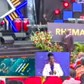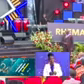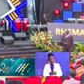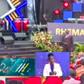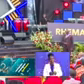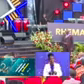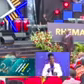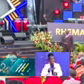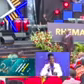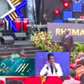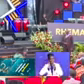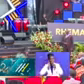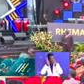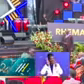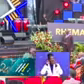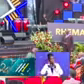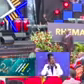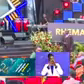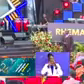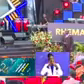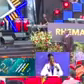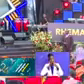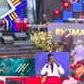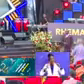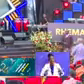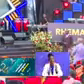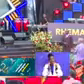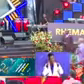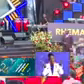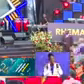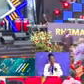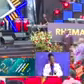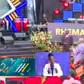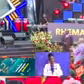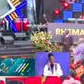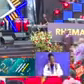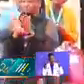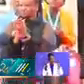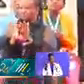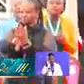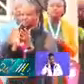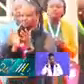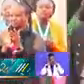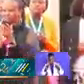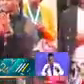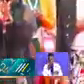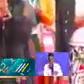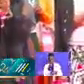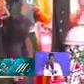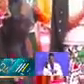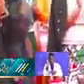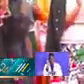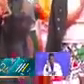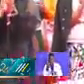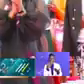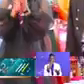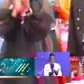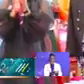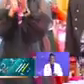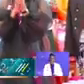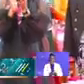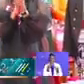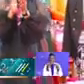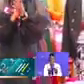also our Bishop that is in the house celebrate him as well Hallelujah God bless you man of God thank